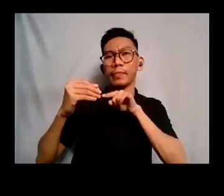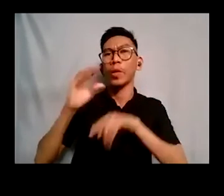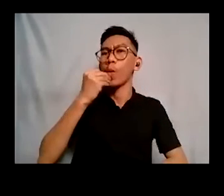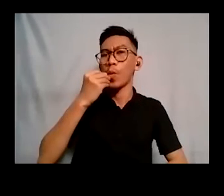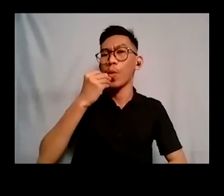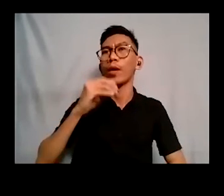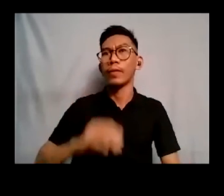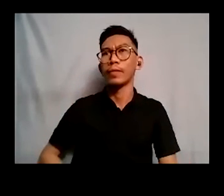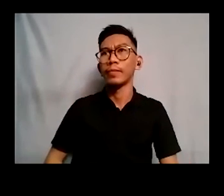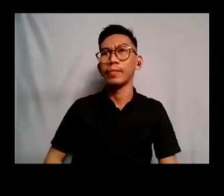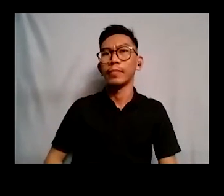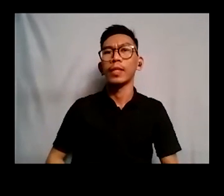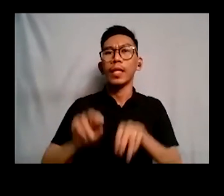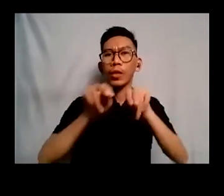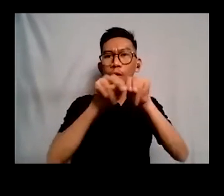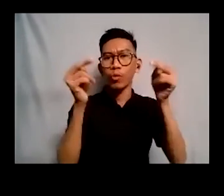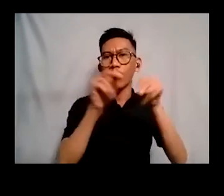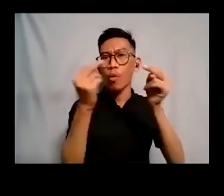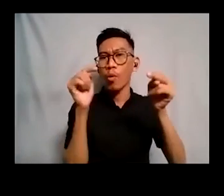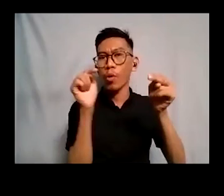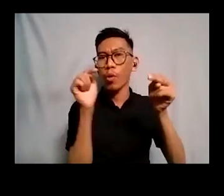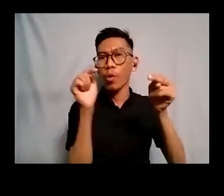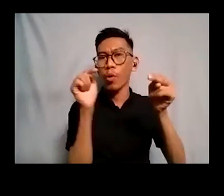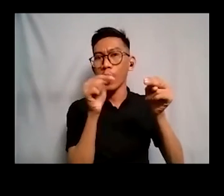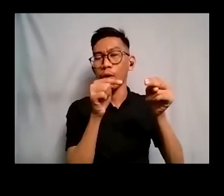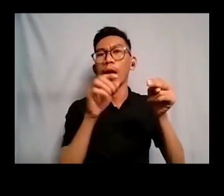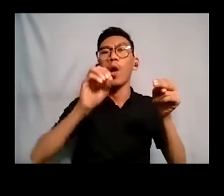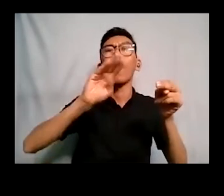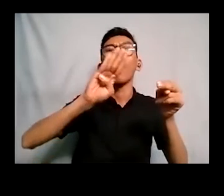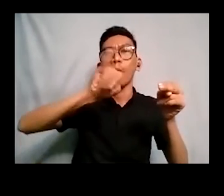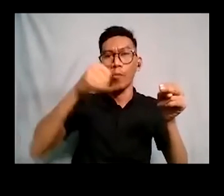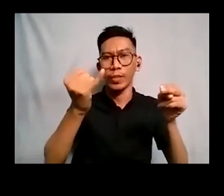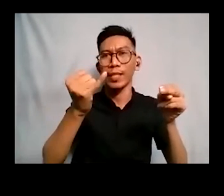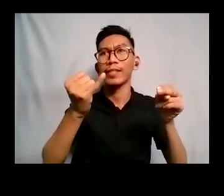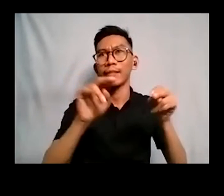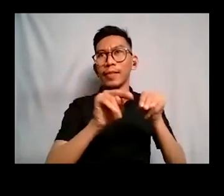And notebook neat is the object.